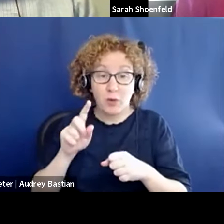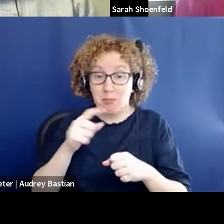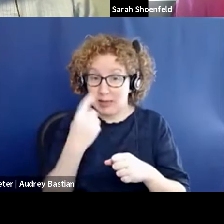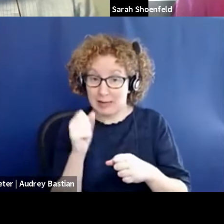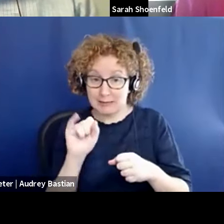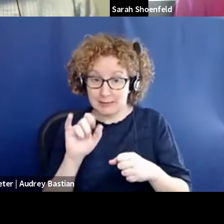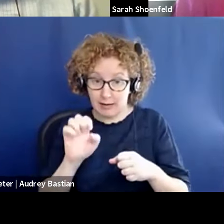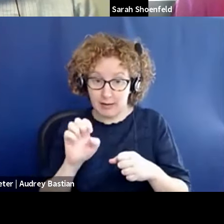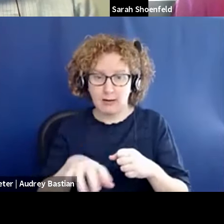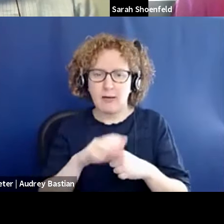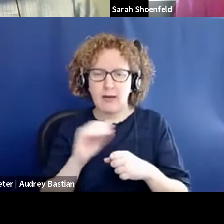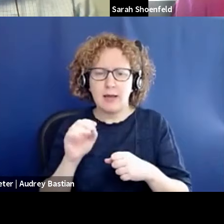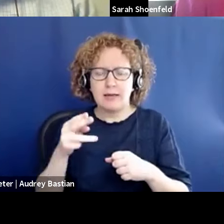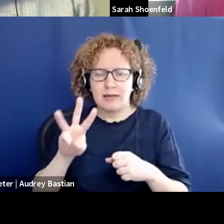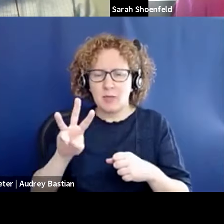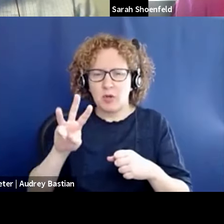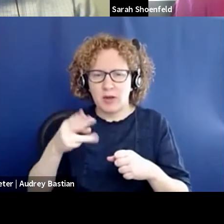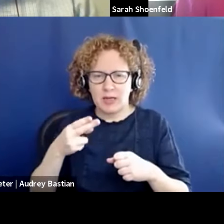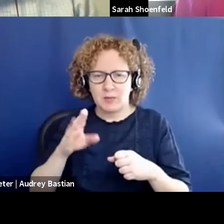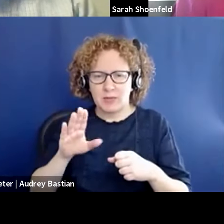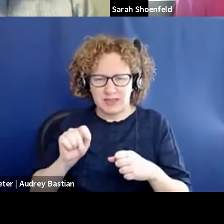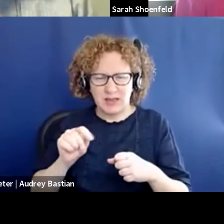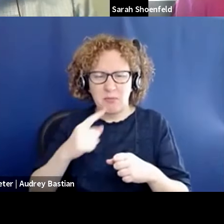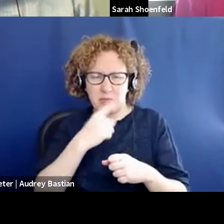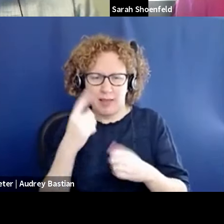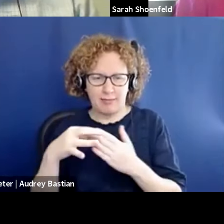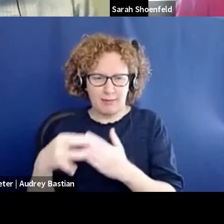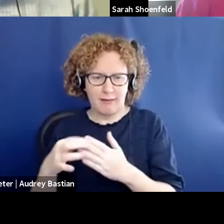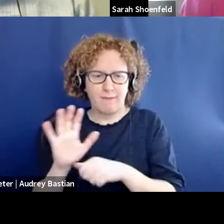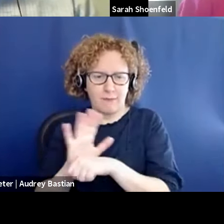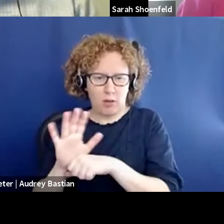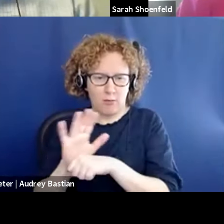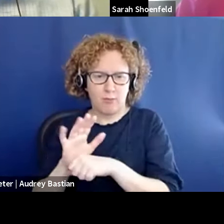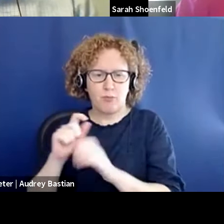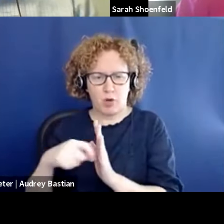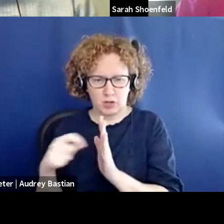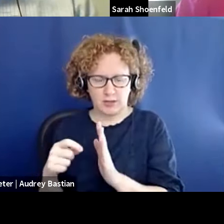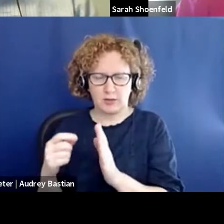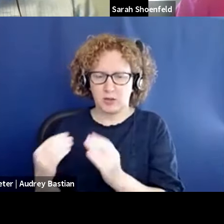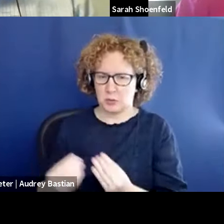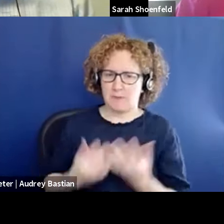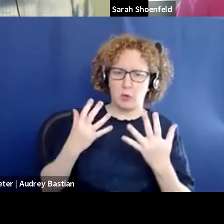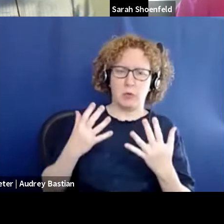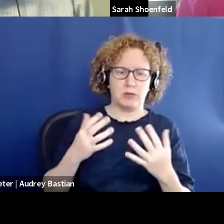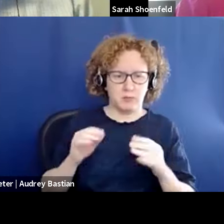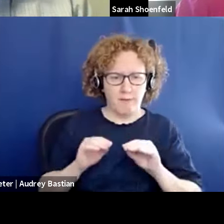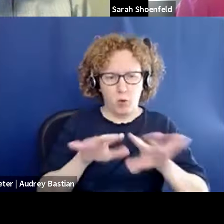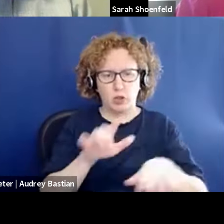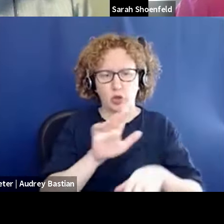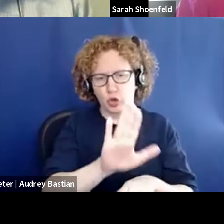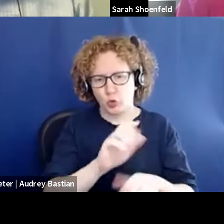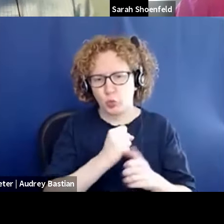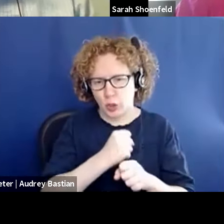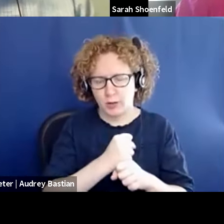for WGBH-TV on other Black-led film projects, influenced the trajectory of Sarah's work following the completion of an MA in